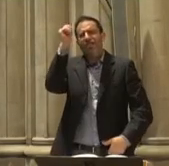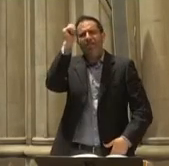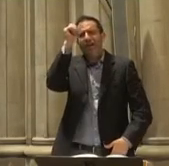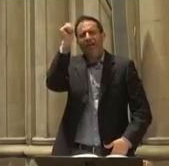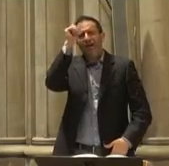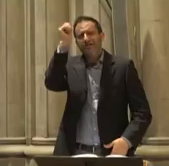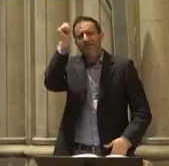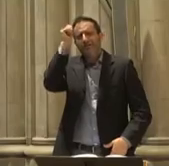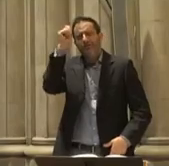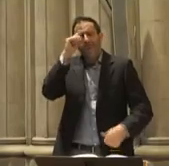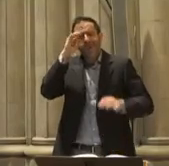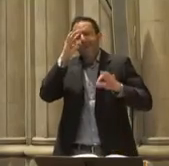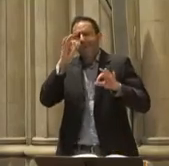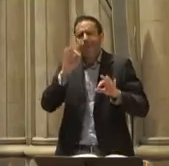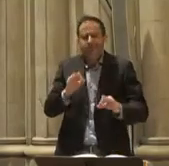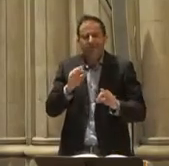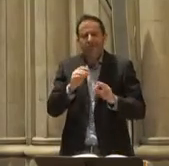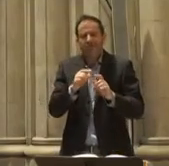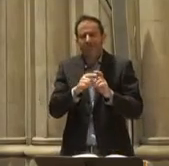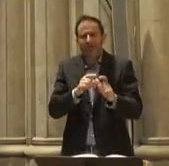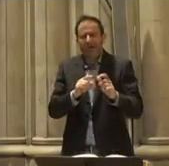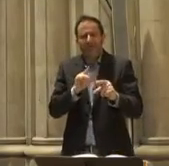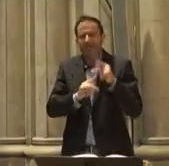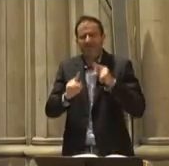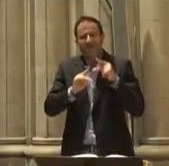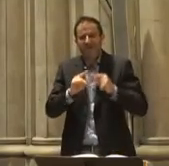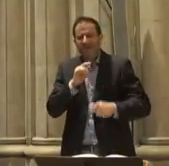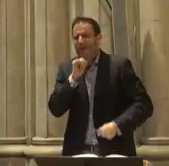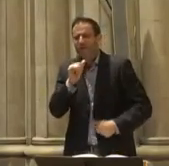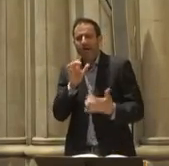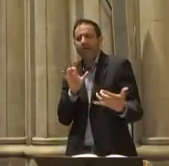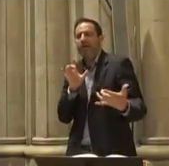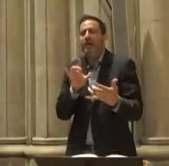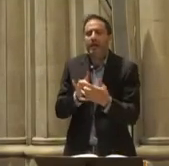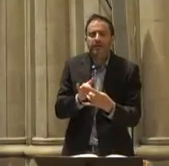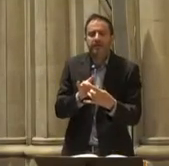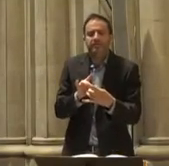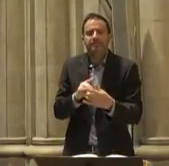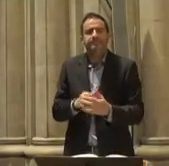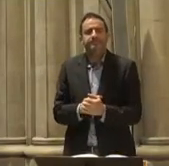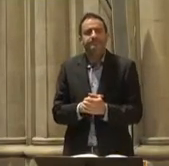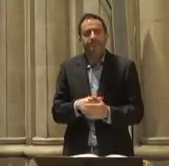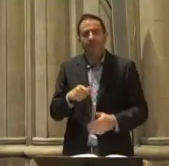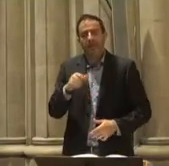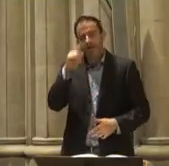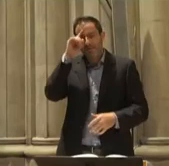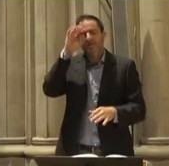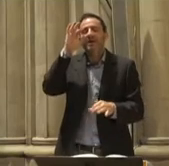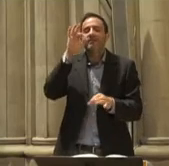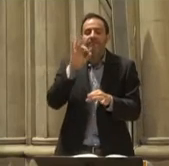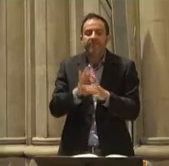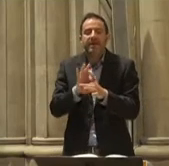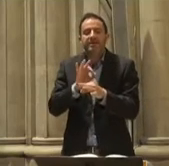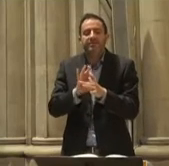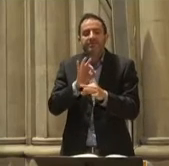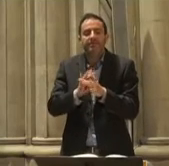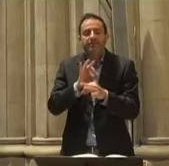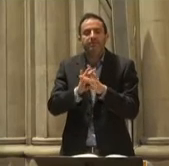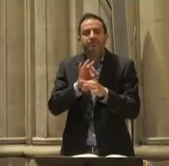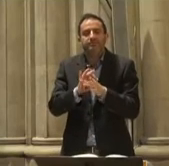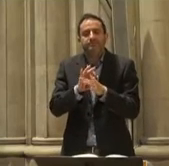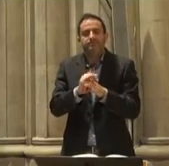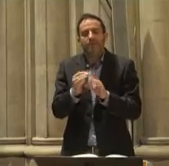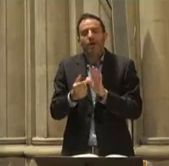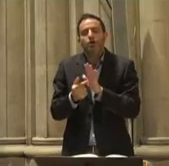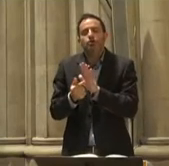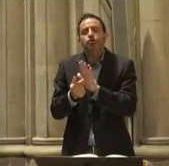by detached theologians. It was a faithful encapsulation of the